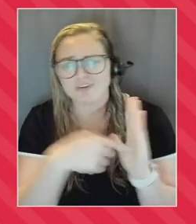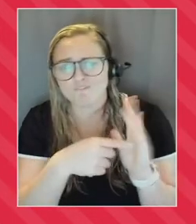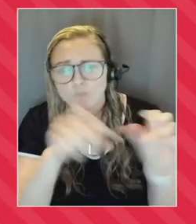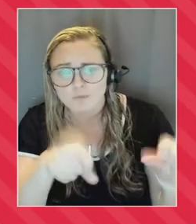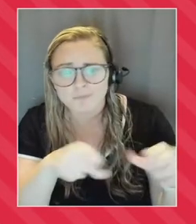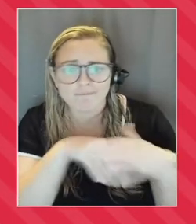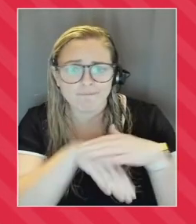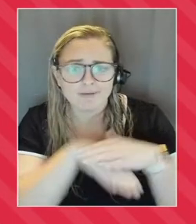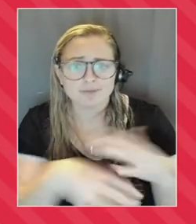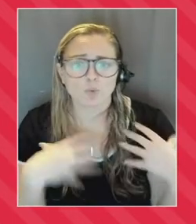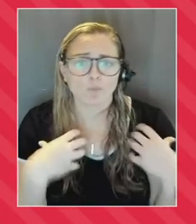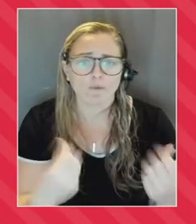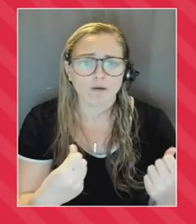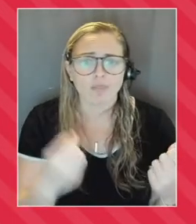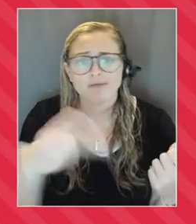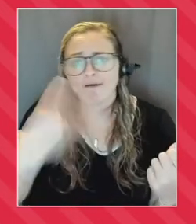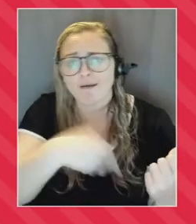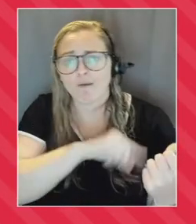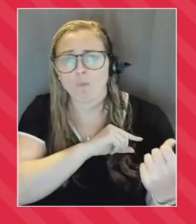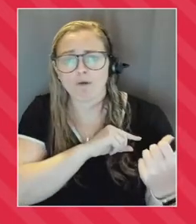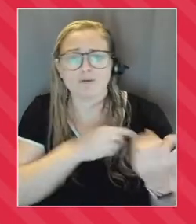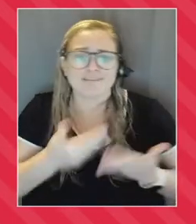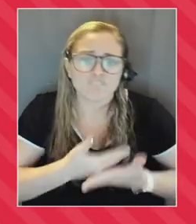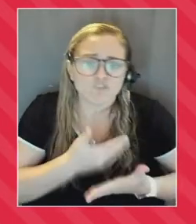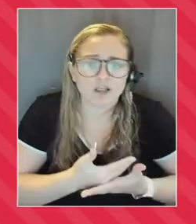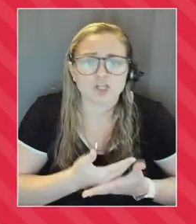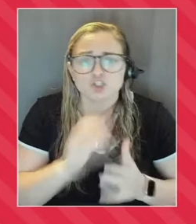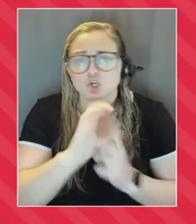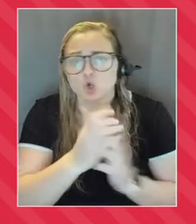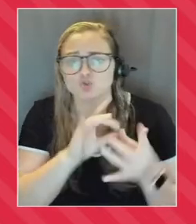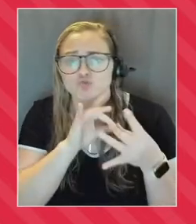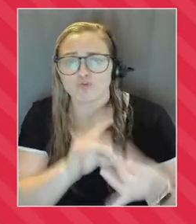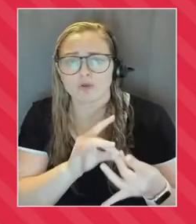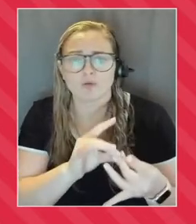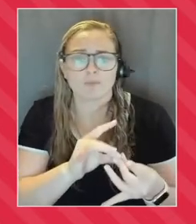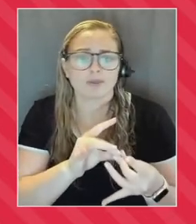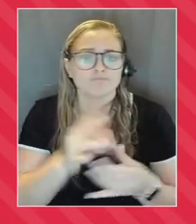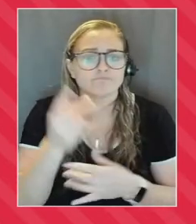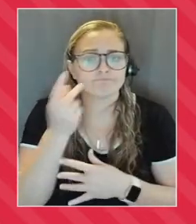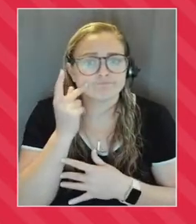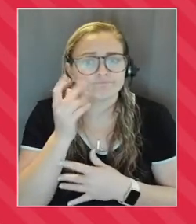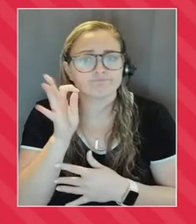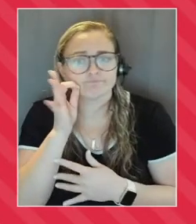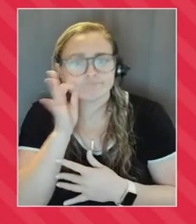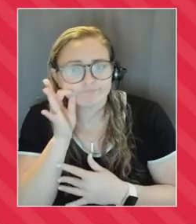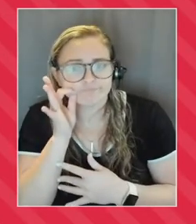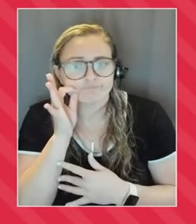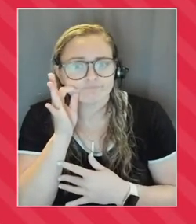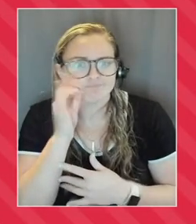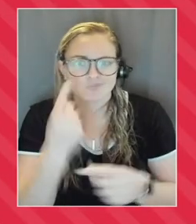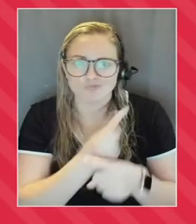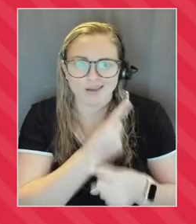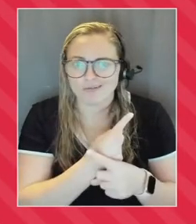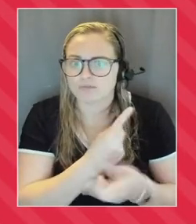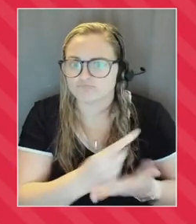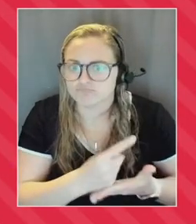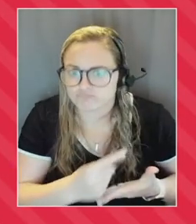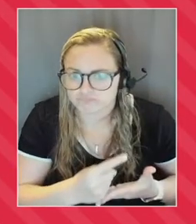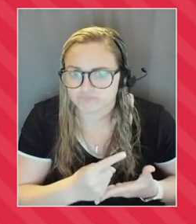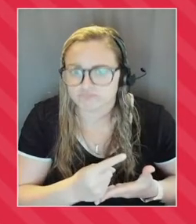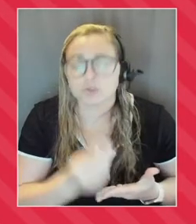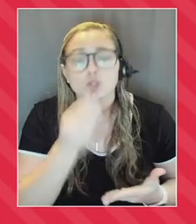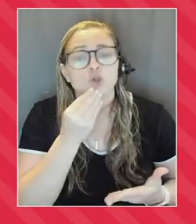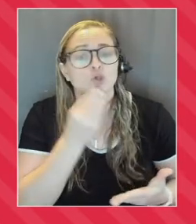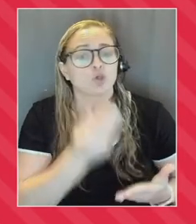to healthy, high quality, fresh, culturally relevant produce on a regular basis. PHA's Good Food for All program,